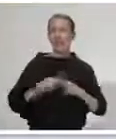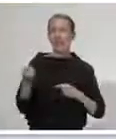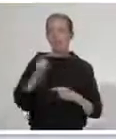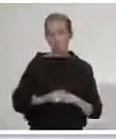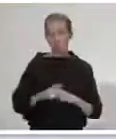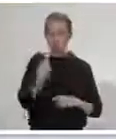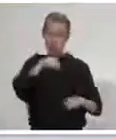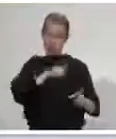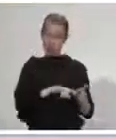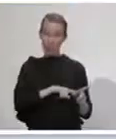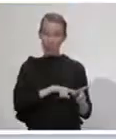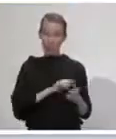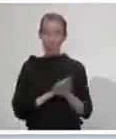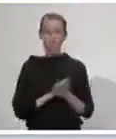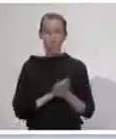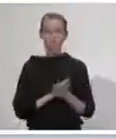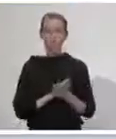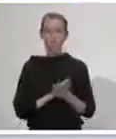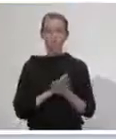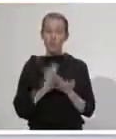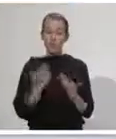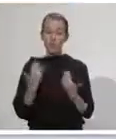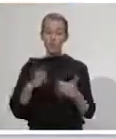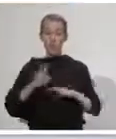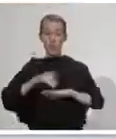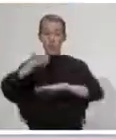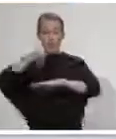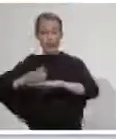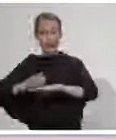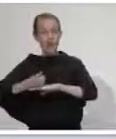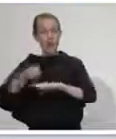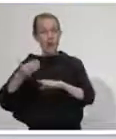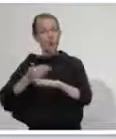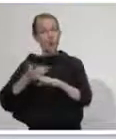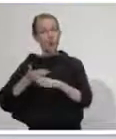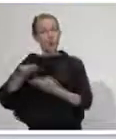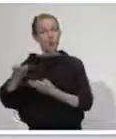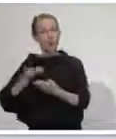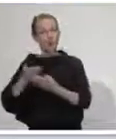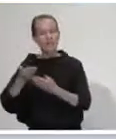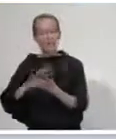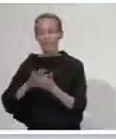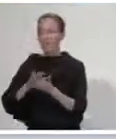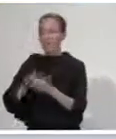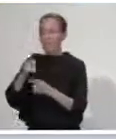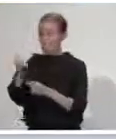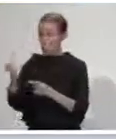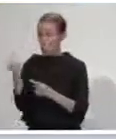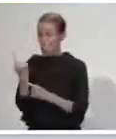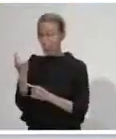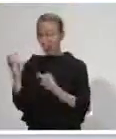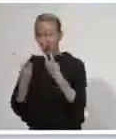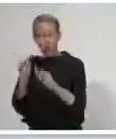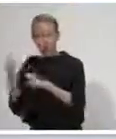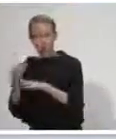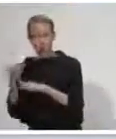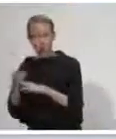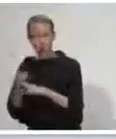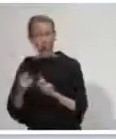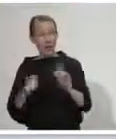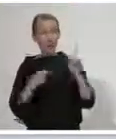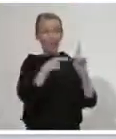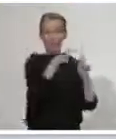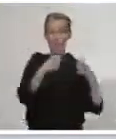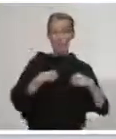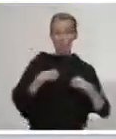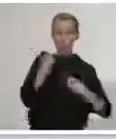services, which put employers and employees directly in contact with one another. And there are examples of where, for instance, the Ministry of Primary